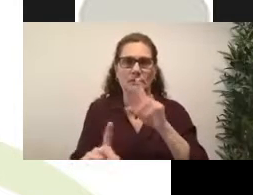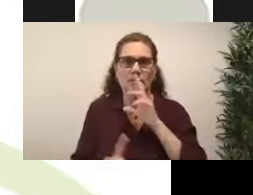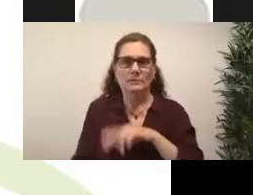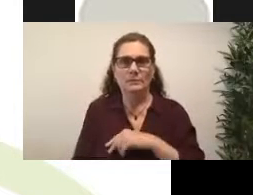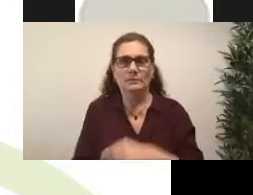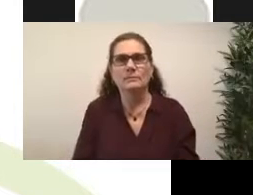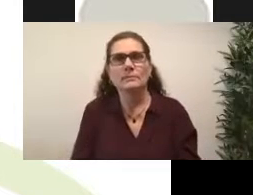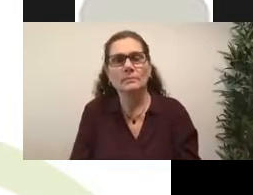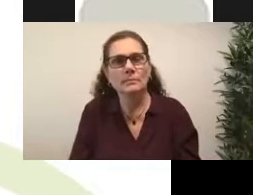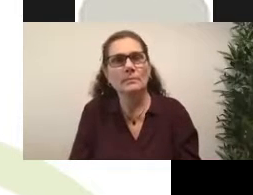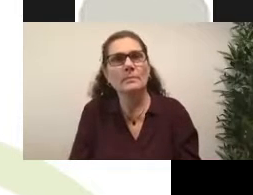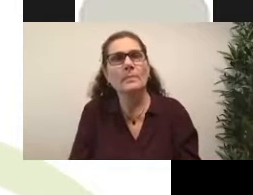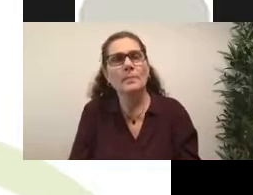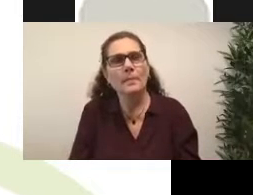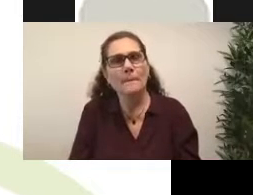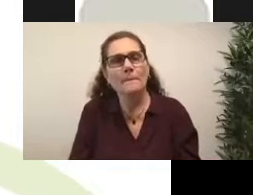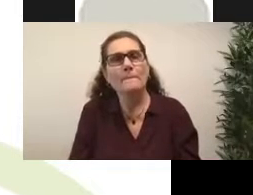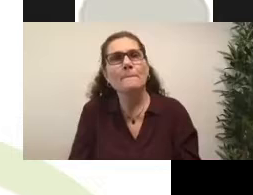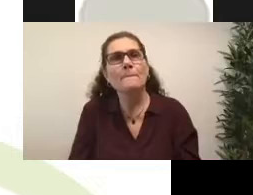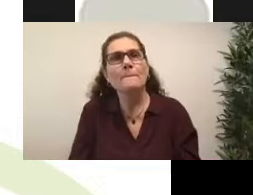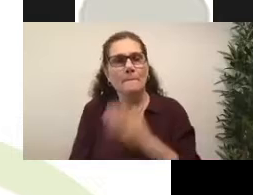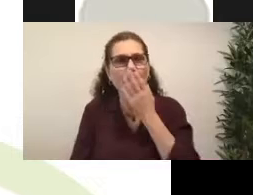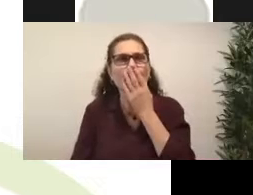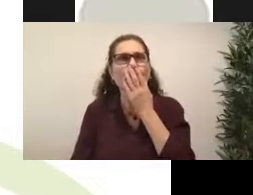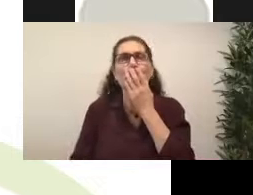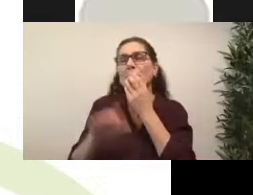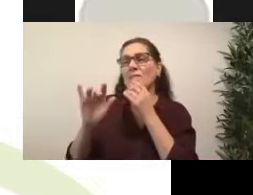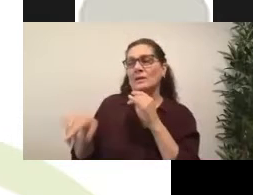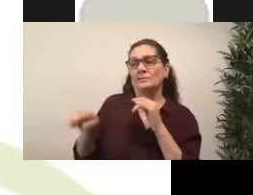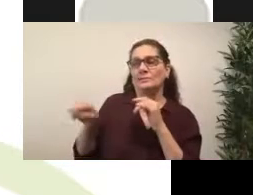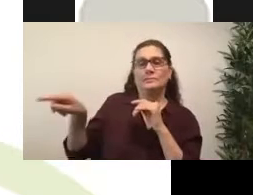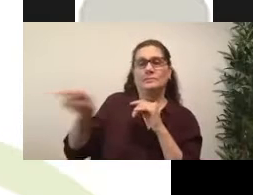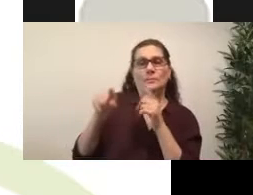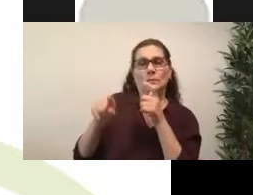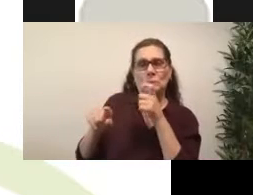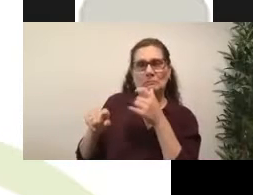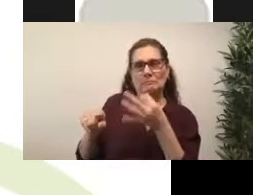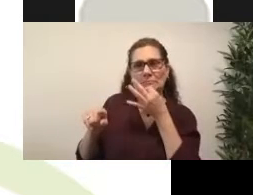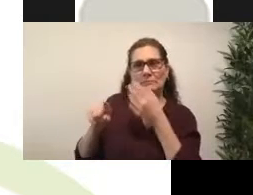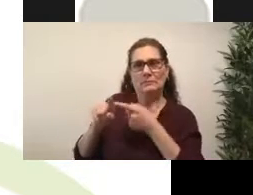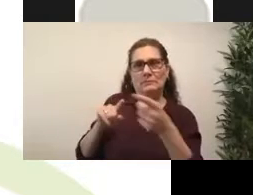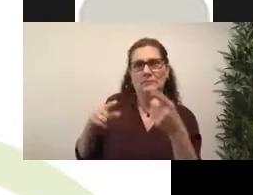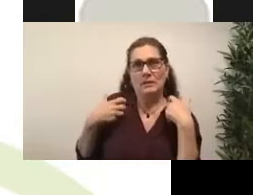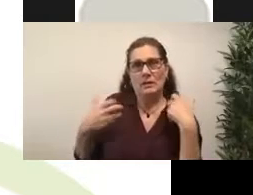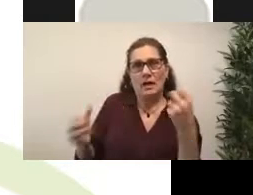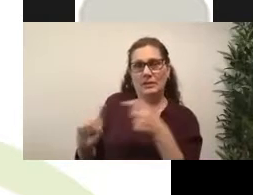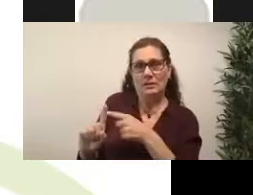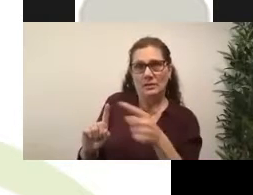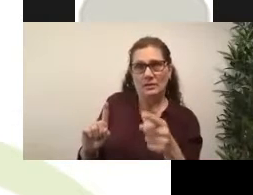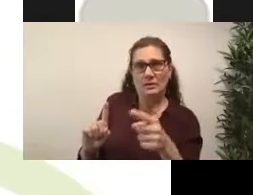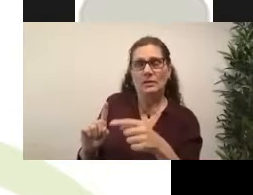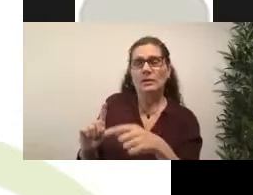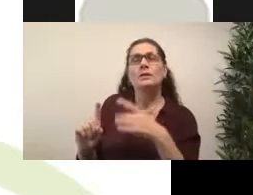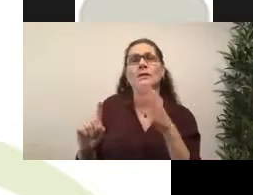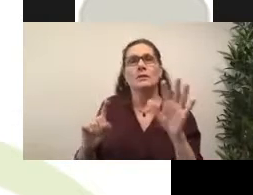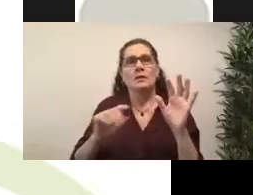Health experts agree. Vaccinations improve your safety. Vaccinations improve your family's safety, and vaccinations improve